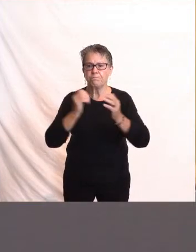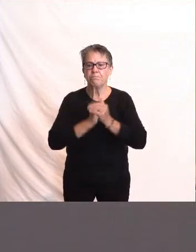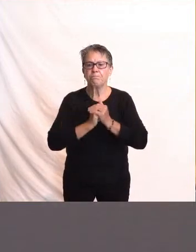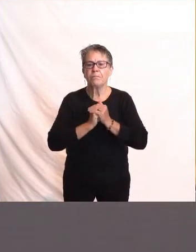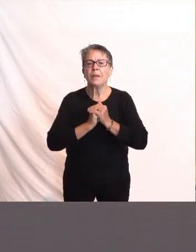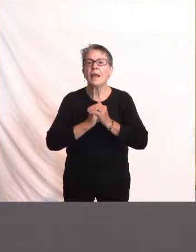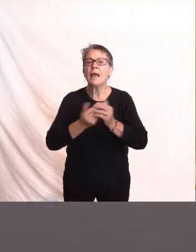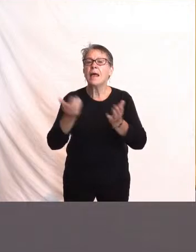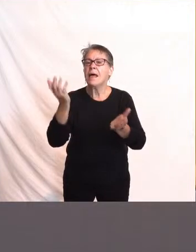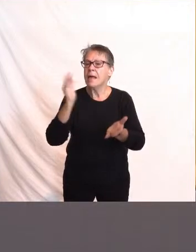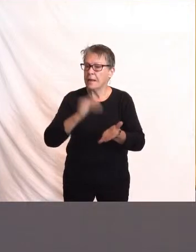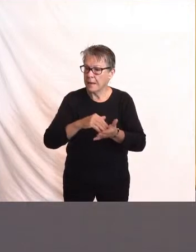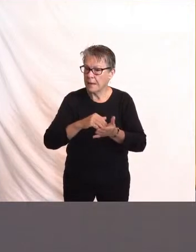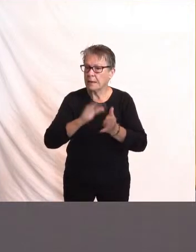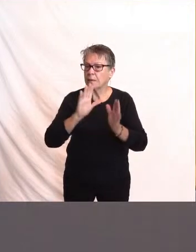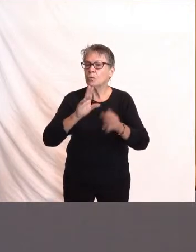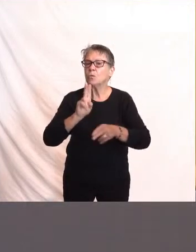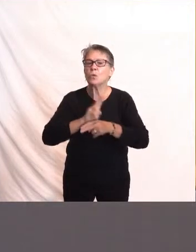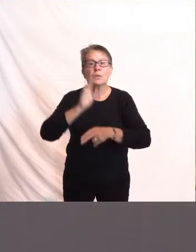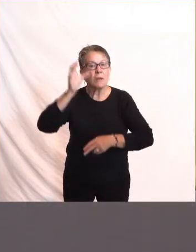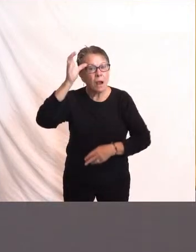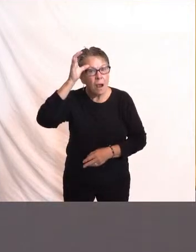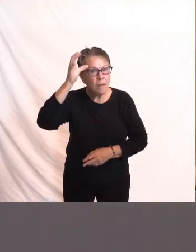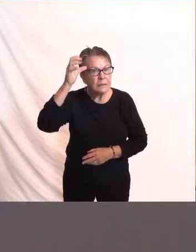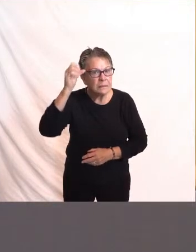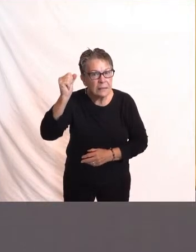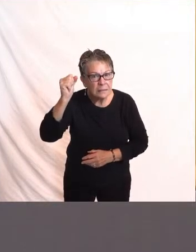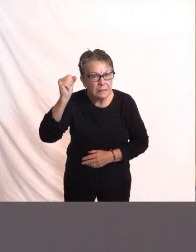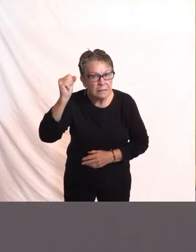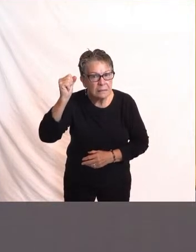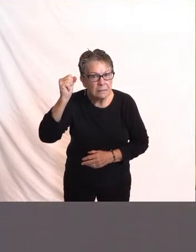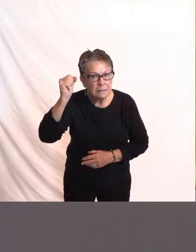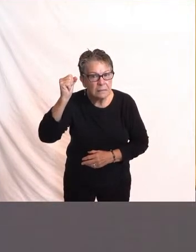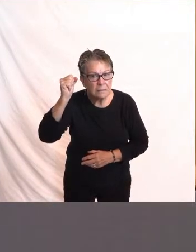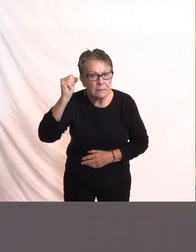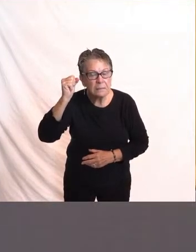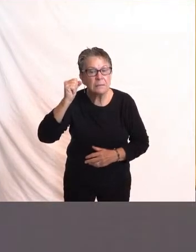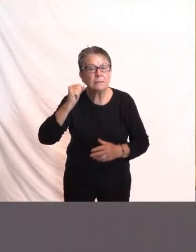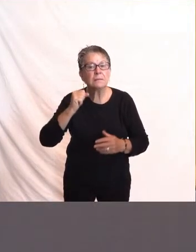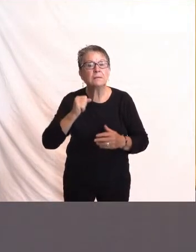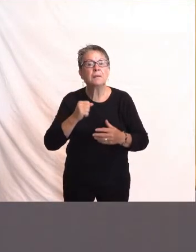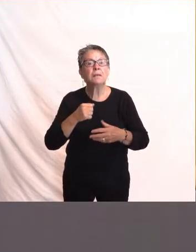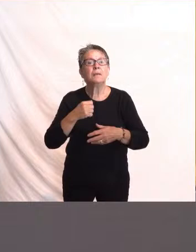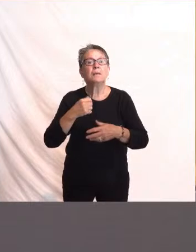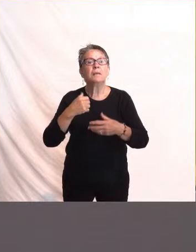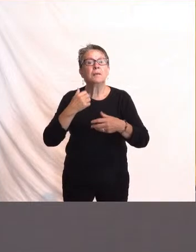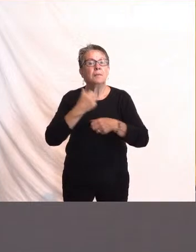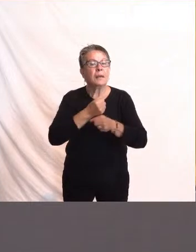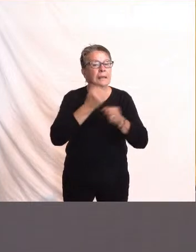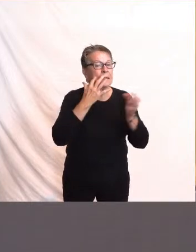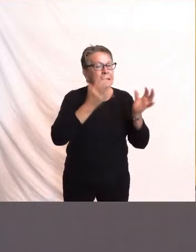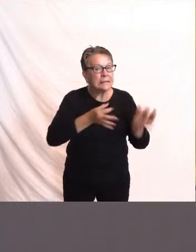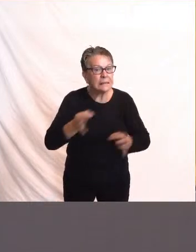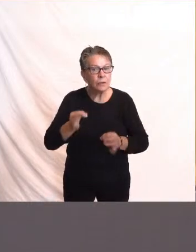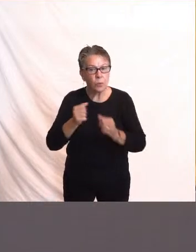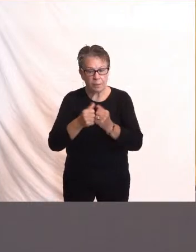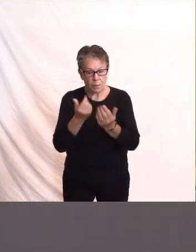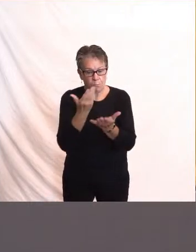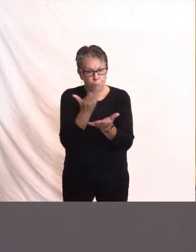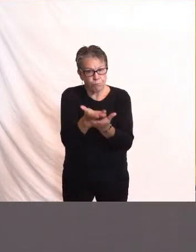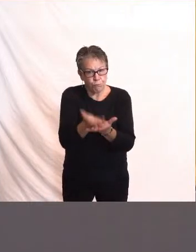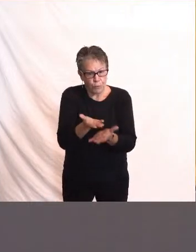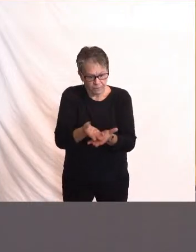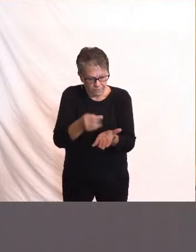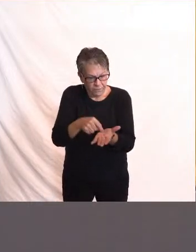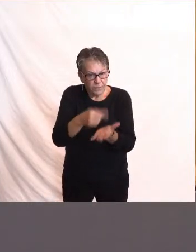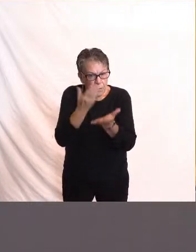again, common sense, I think that may be a nice way to make decisions based on the facts and use your common sense. That to me